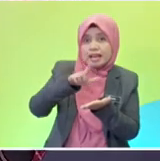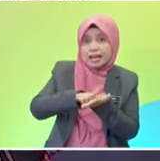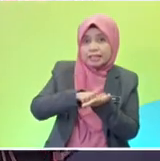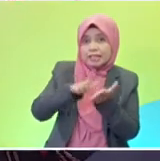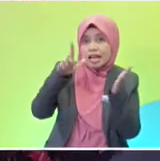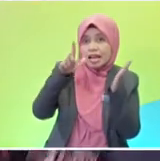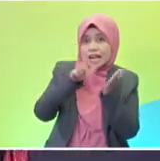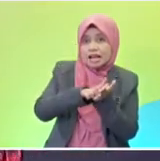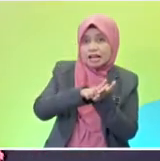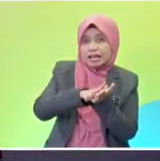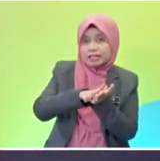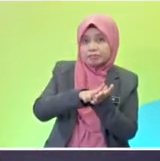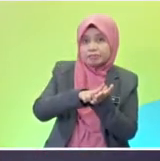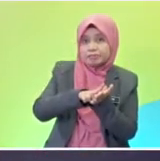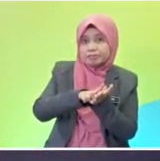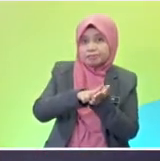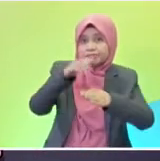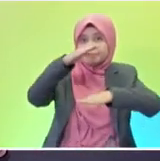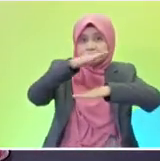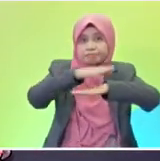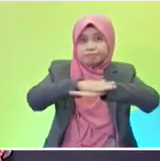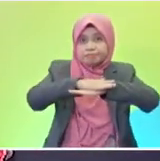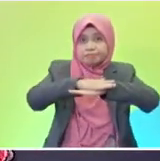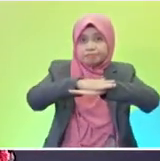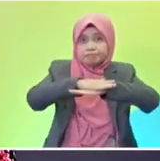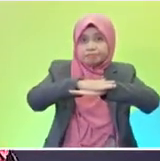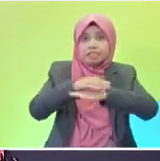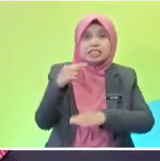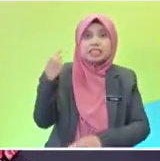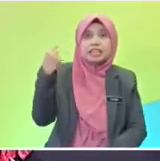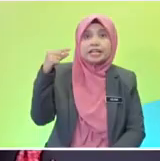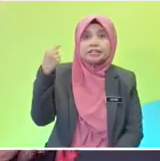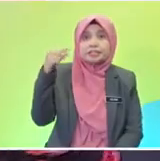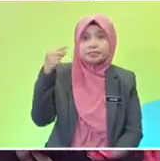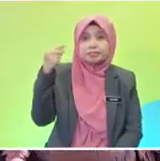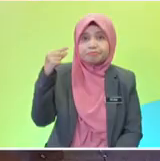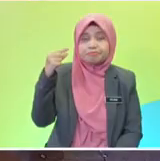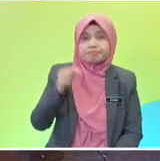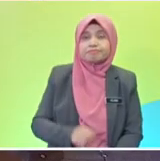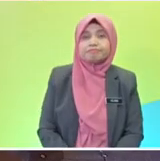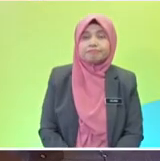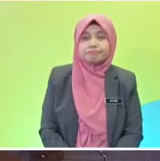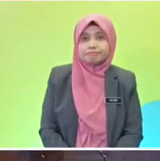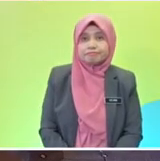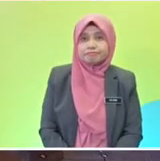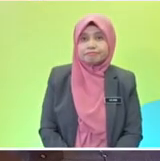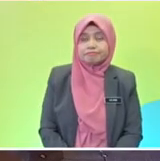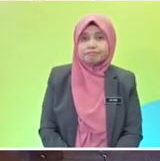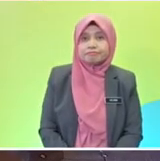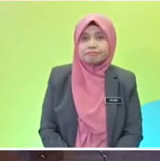this. At the top of our green strip, right? Yes, yes, okay. Correct.